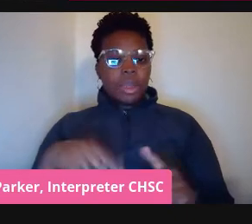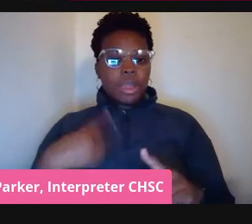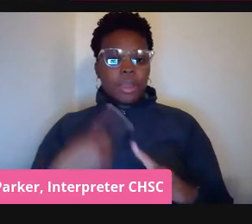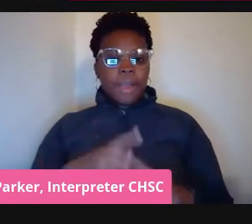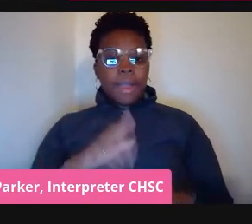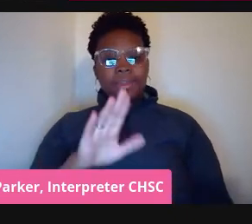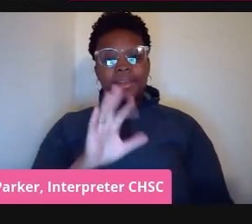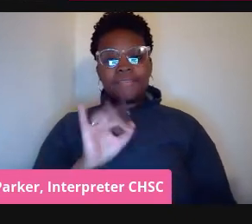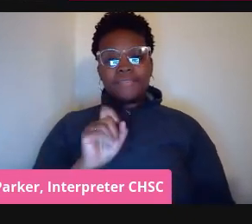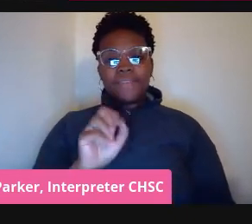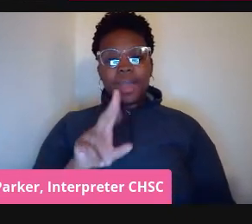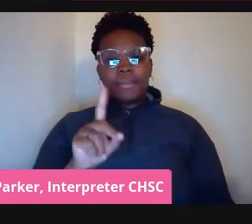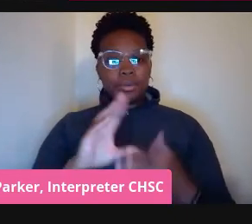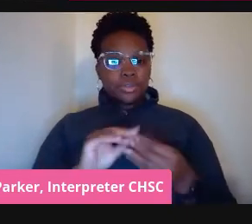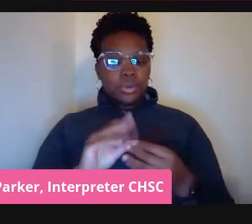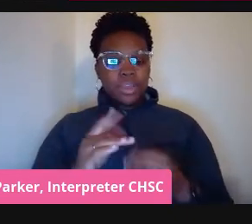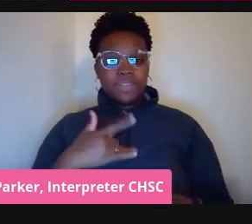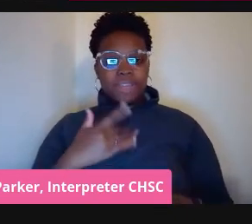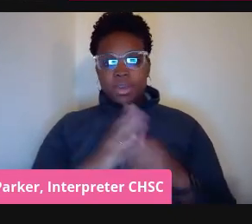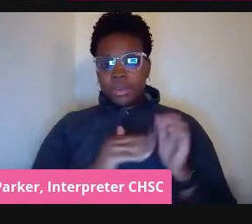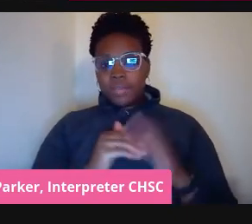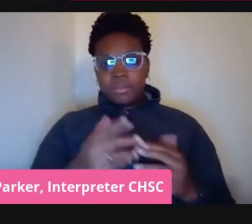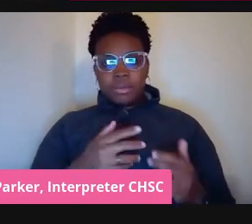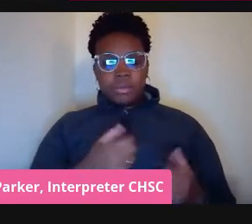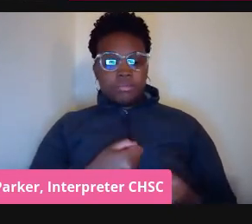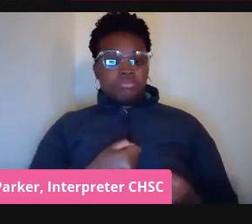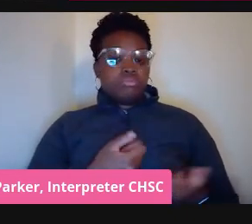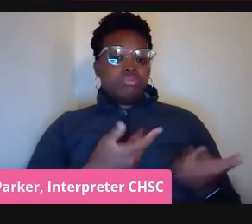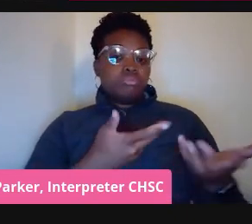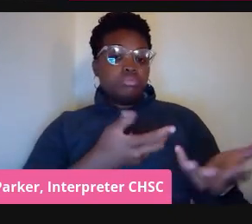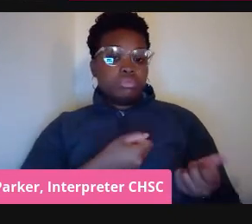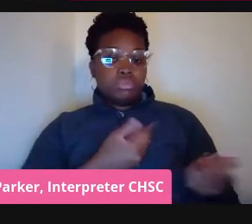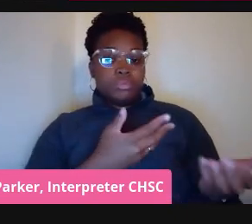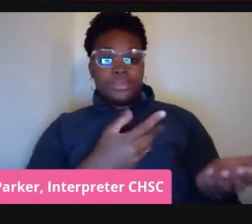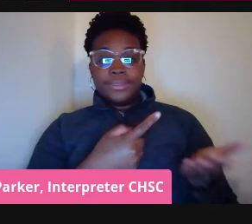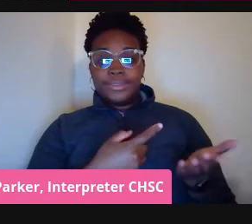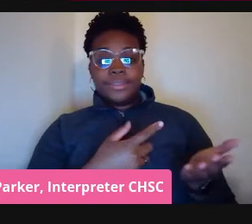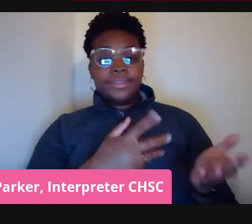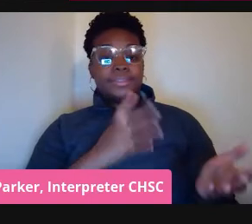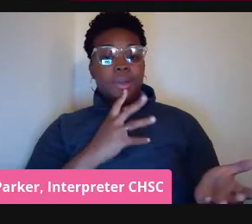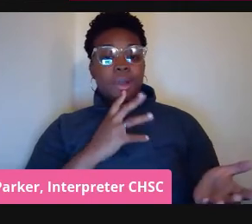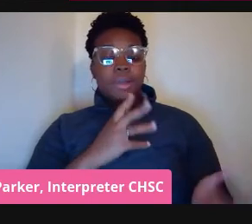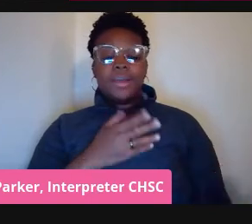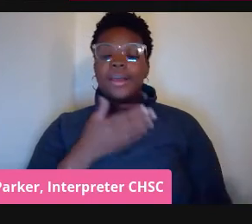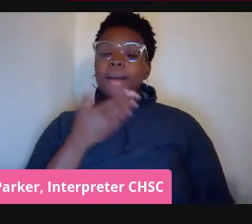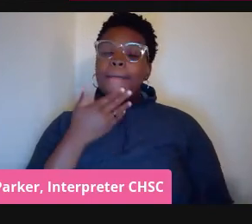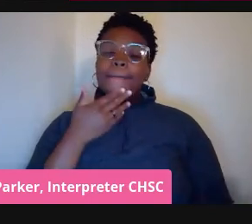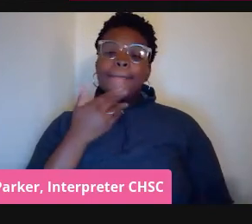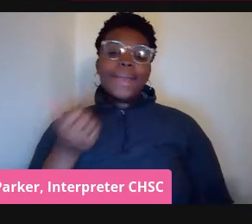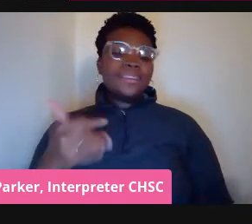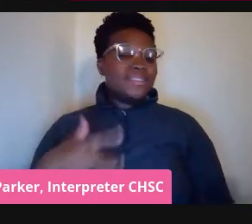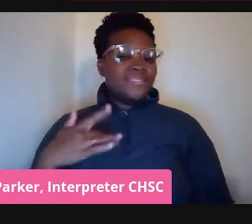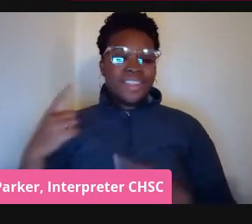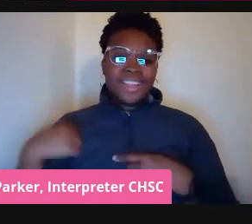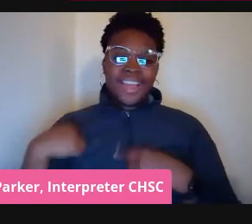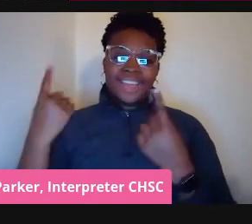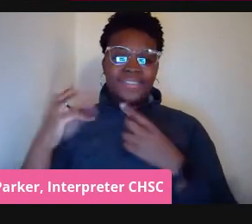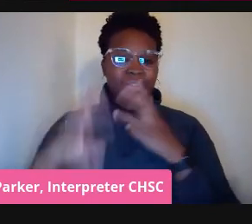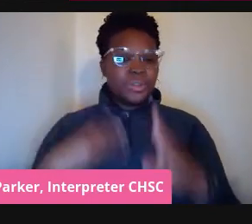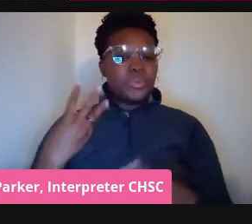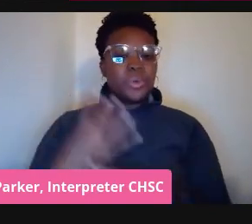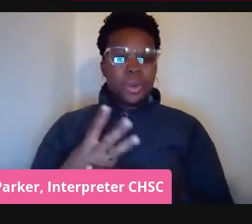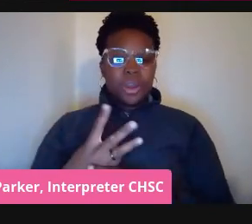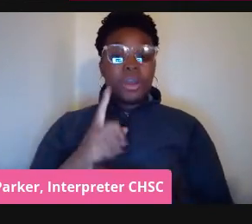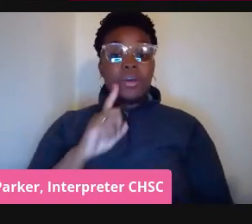their fibroid story and they feel comfortable talking to me about it, oh my gosh, that's the best feeling in the world.